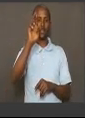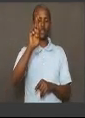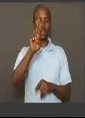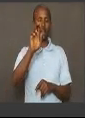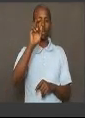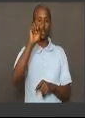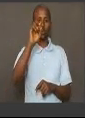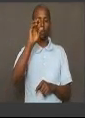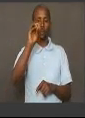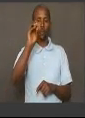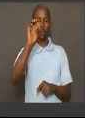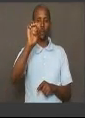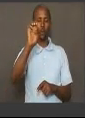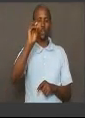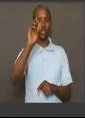extraneous solution.